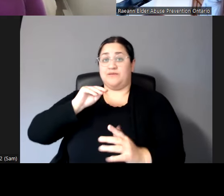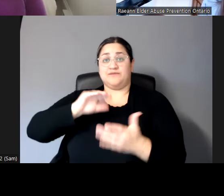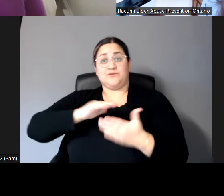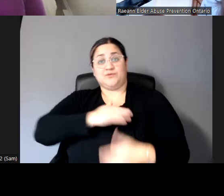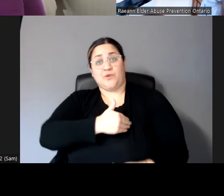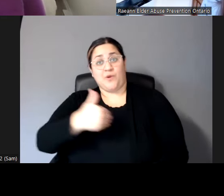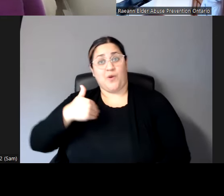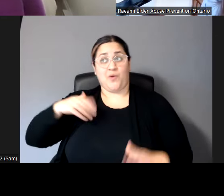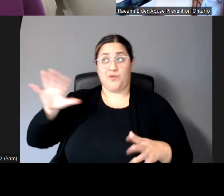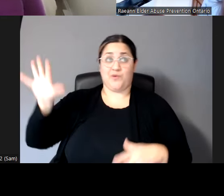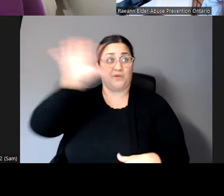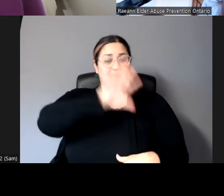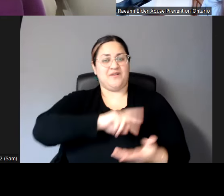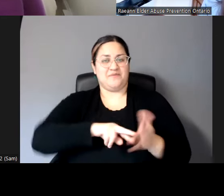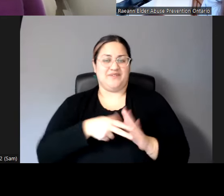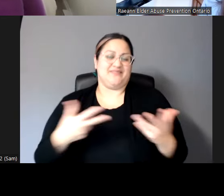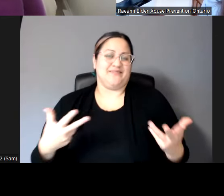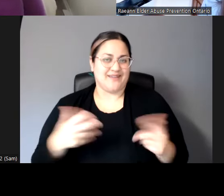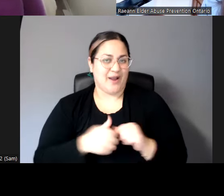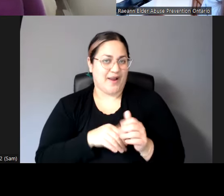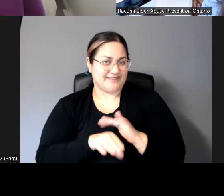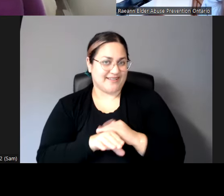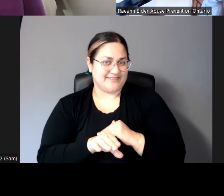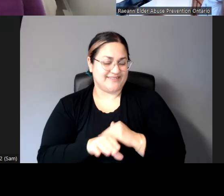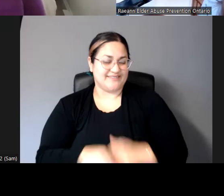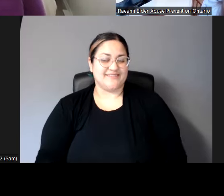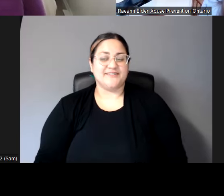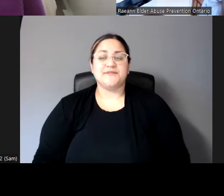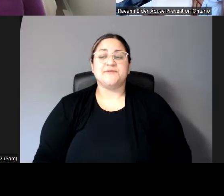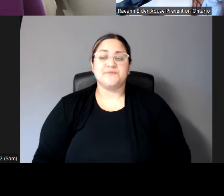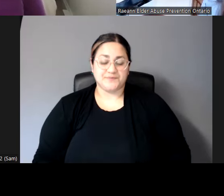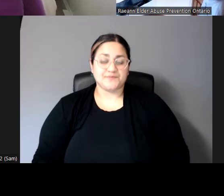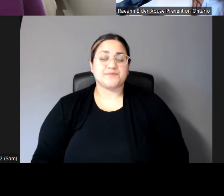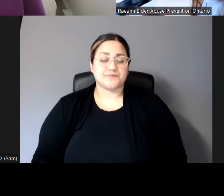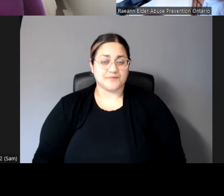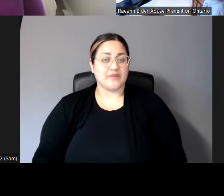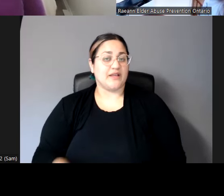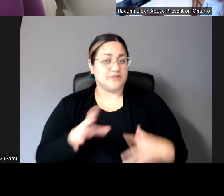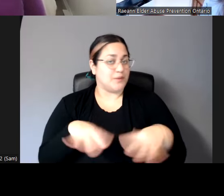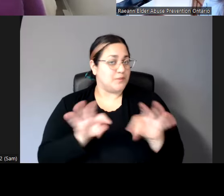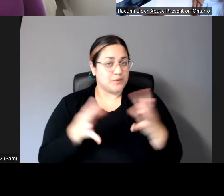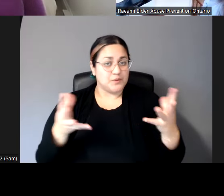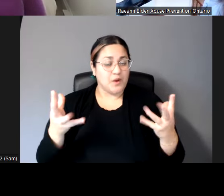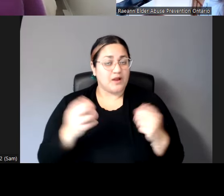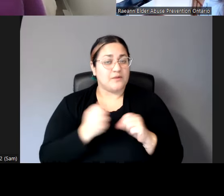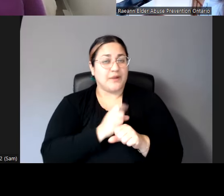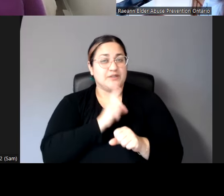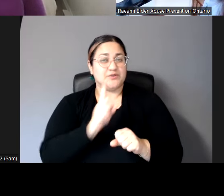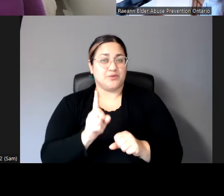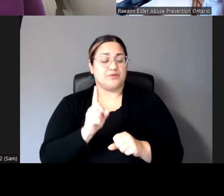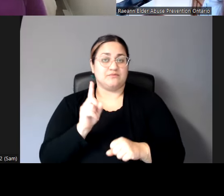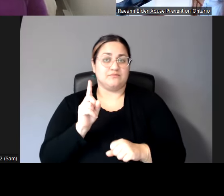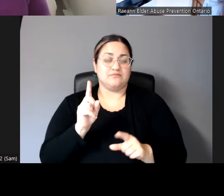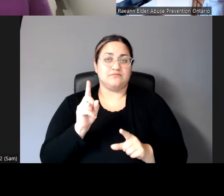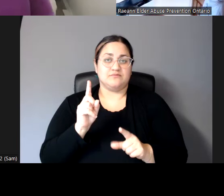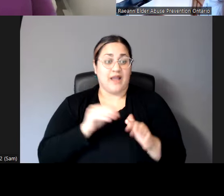not very helpful to you. So ensuring that there's equity of access across the province is also critical. And